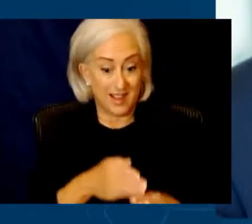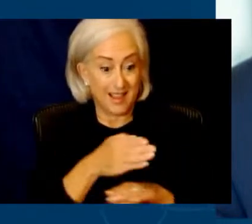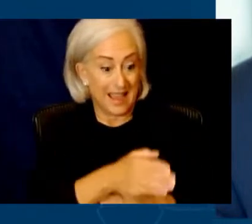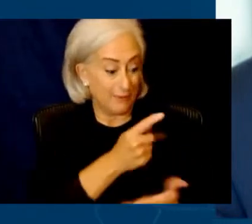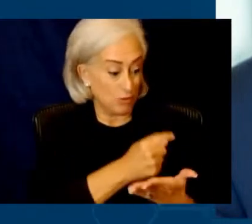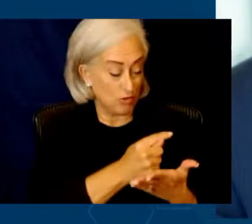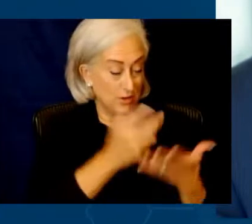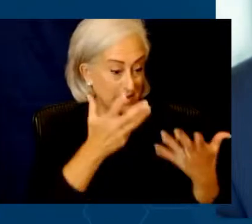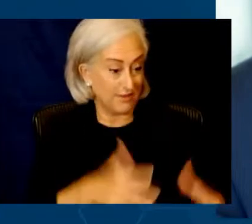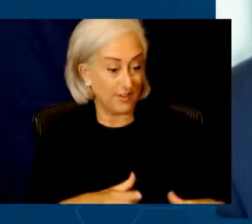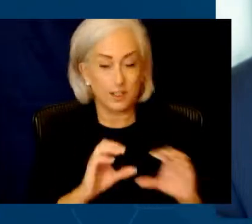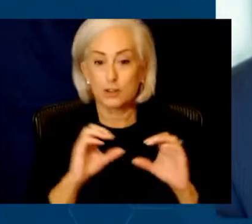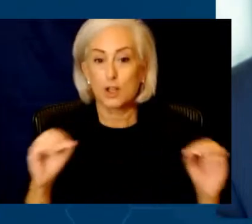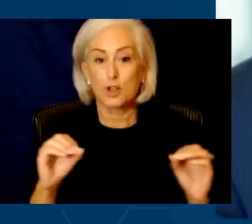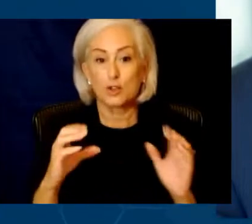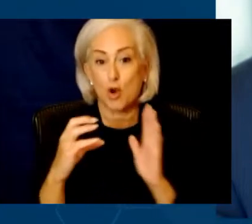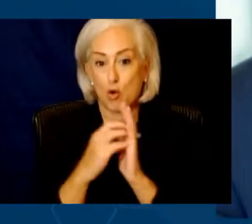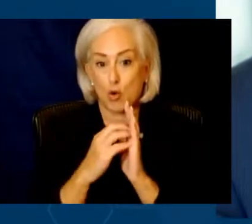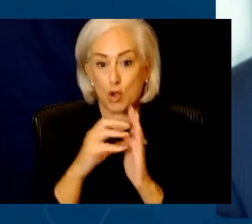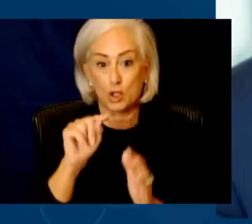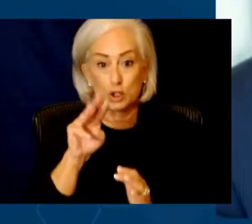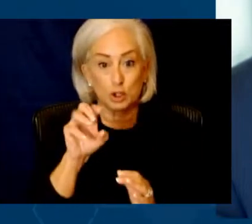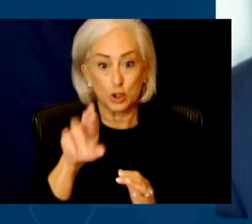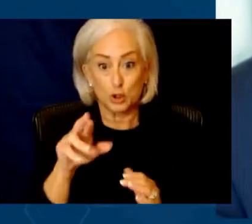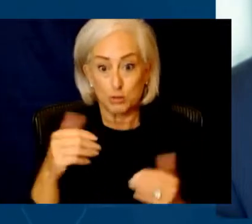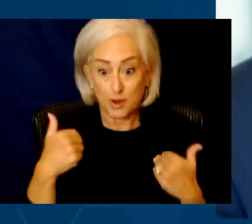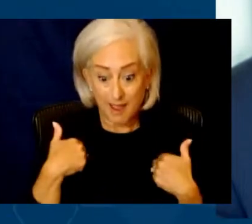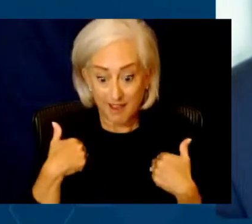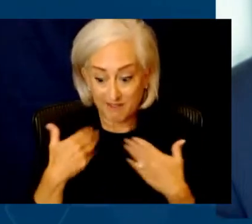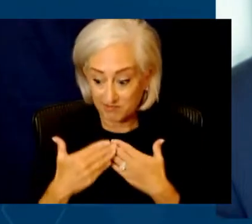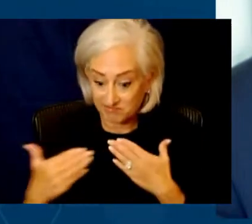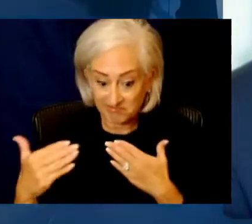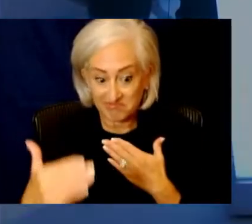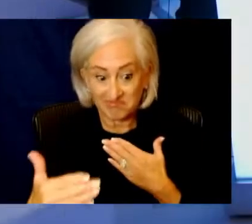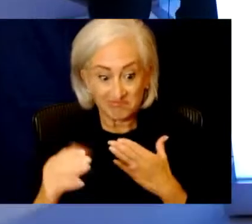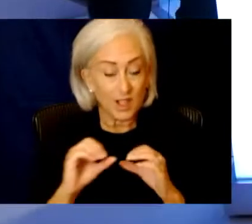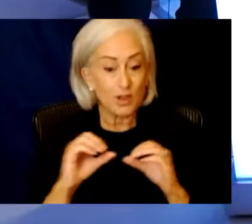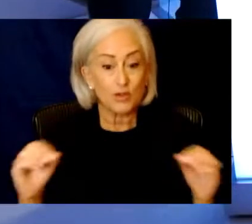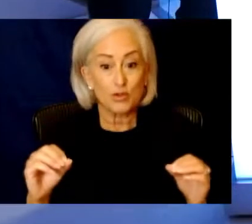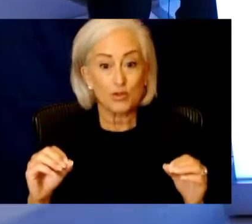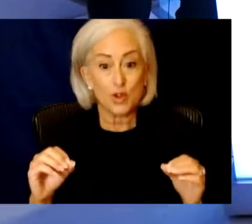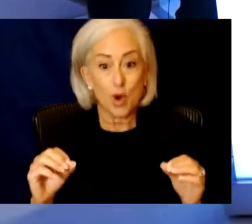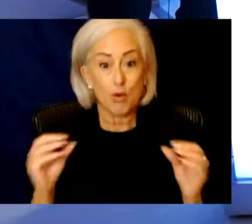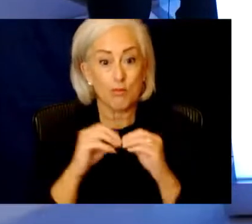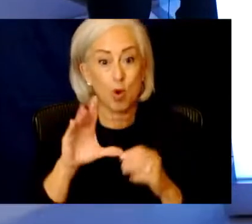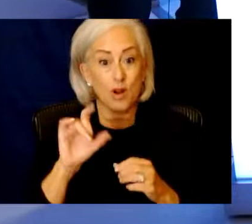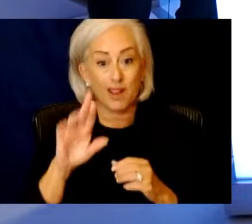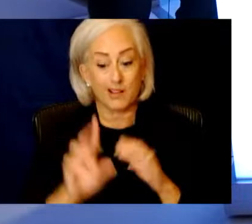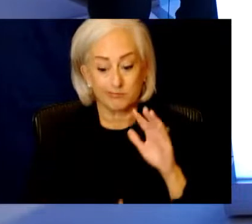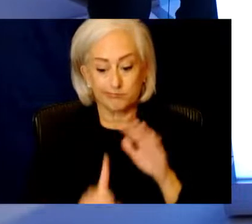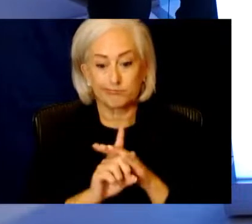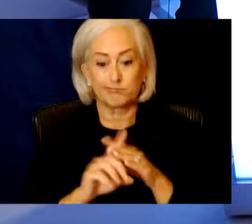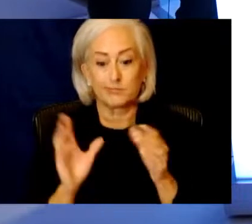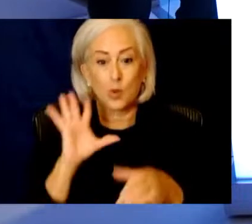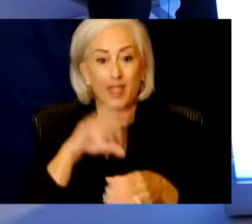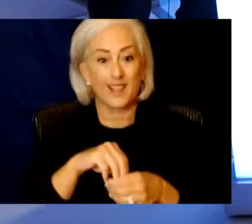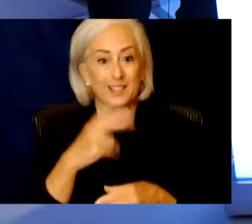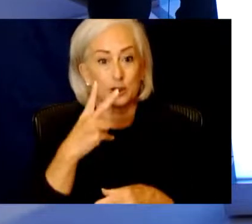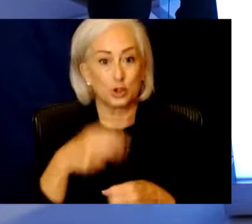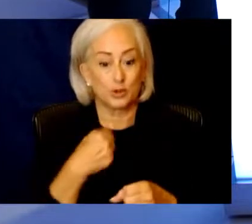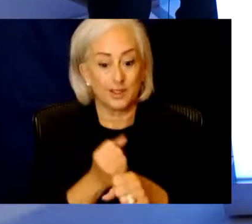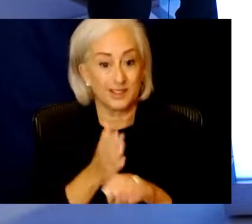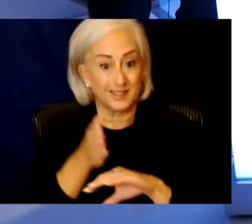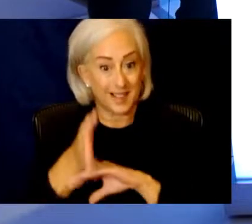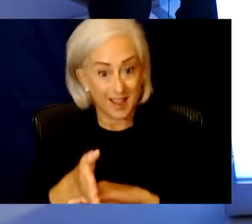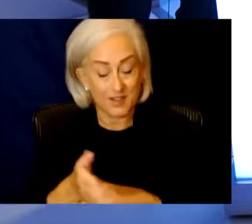to date, no progression or cancer recurrence after more than 2 years. Our panel of experts are excited to talk about these findings.